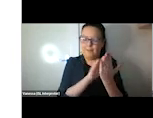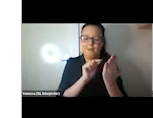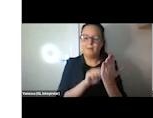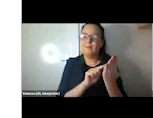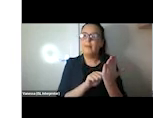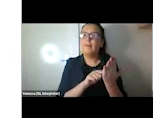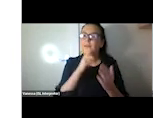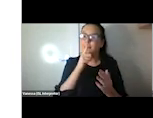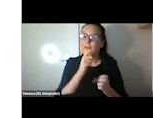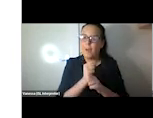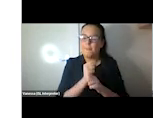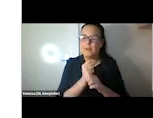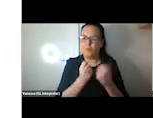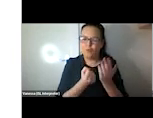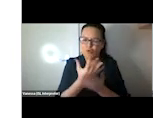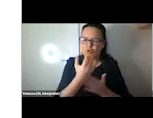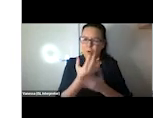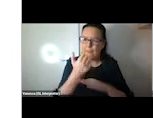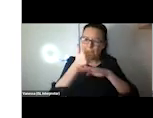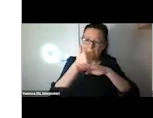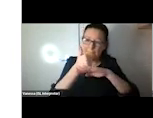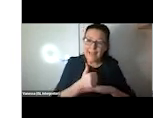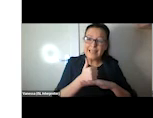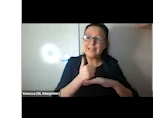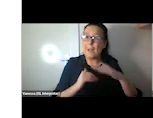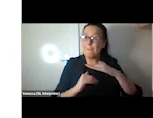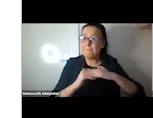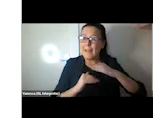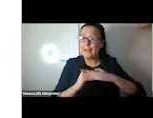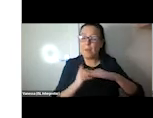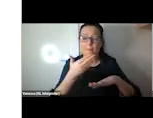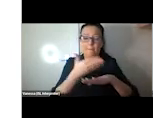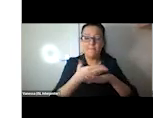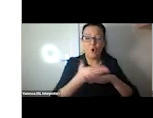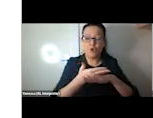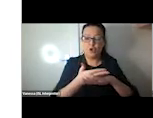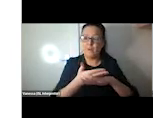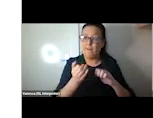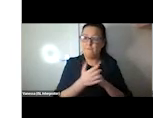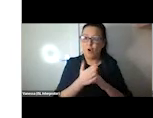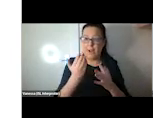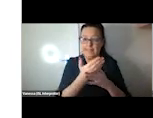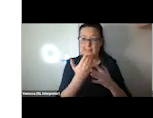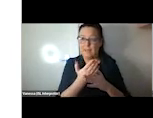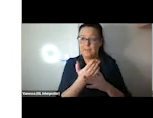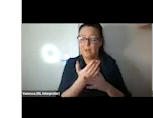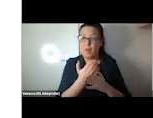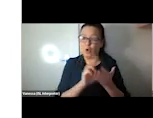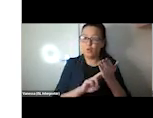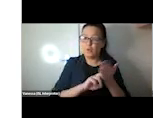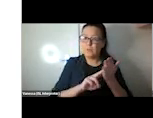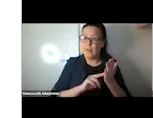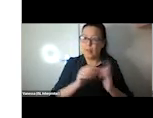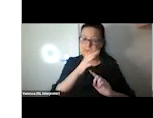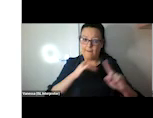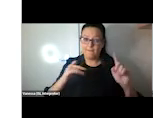to describe basic minimum functional requirements and recommendations for an accessible, usable built environment following Design for